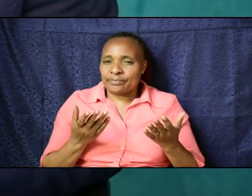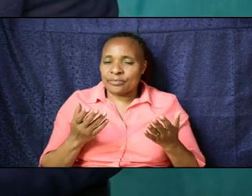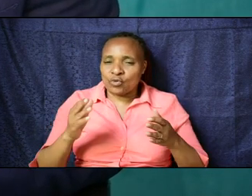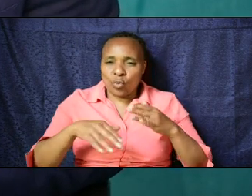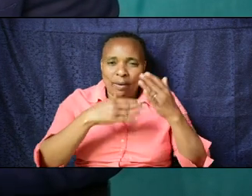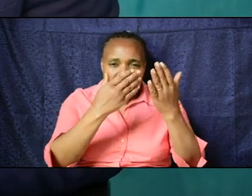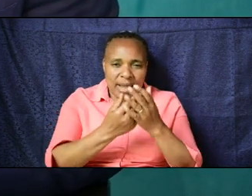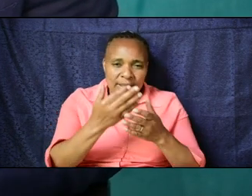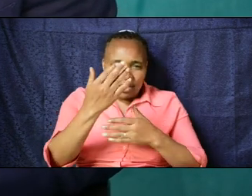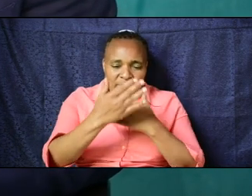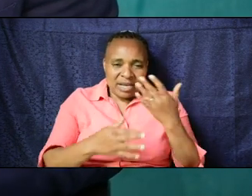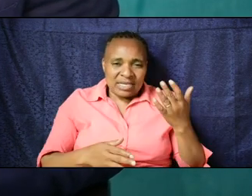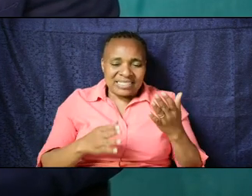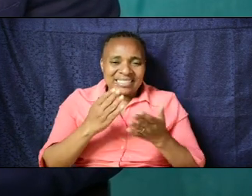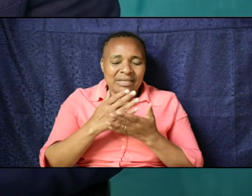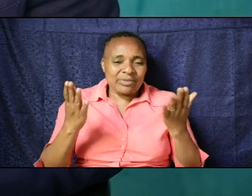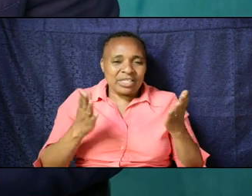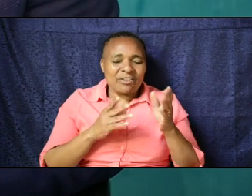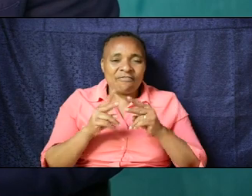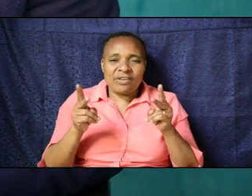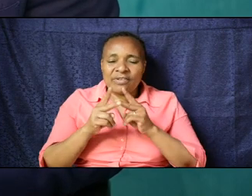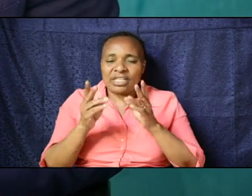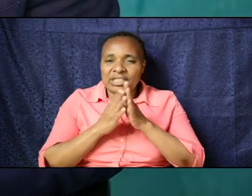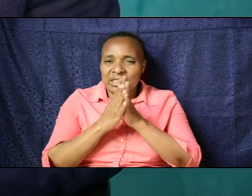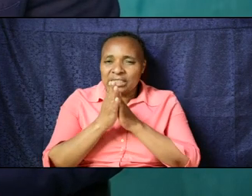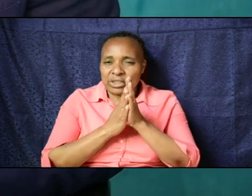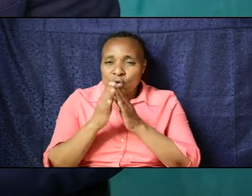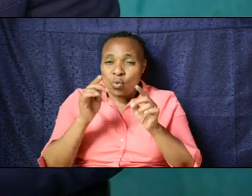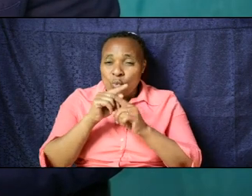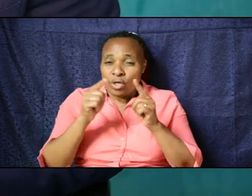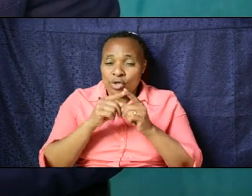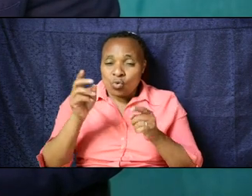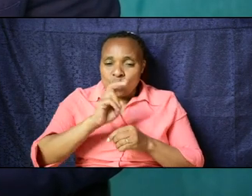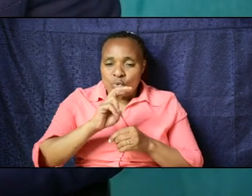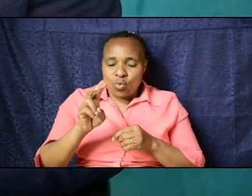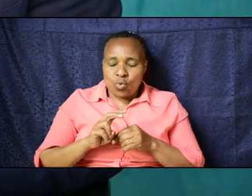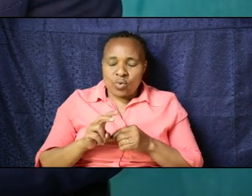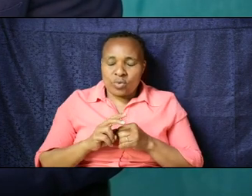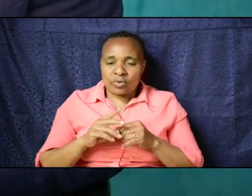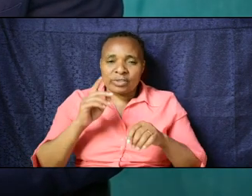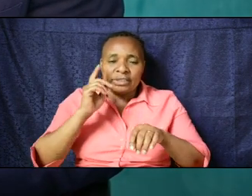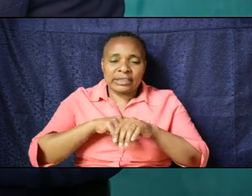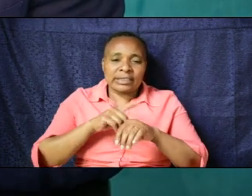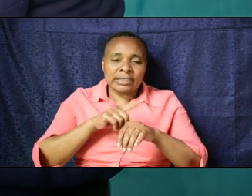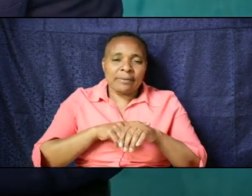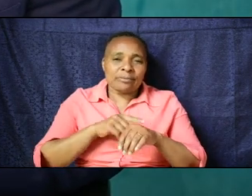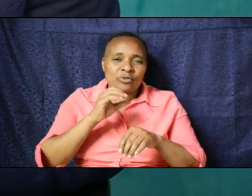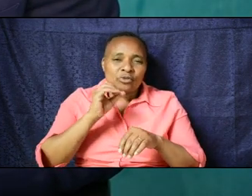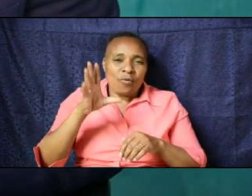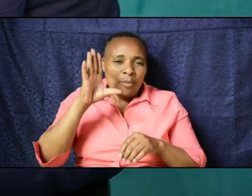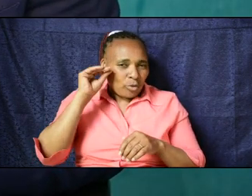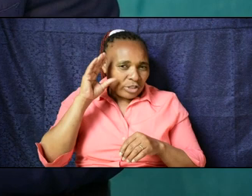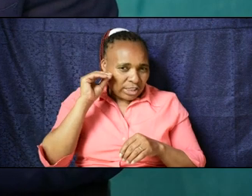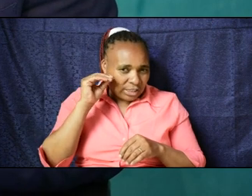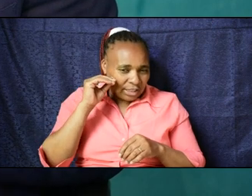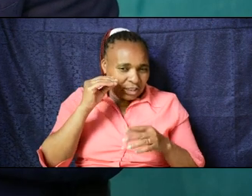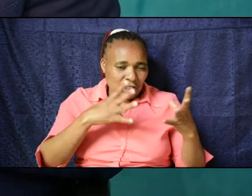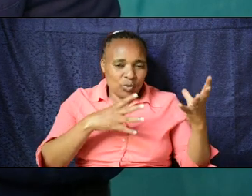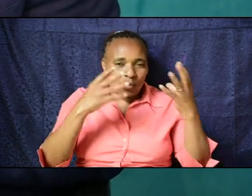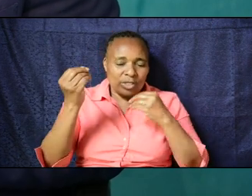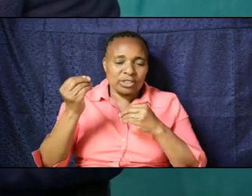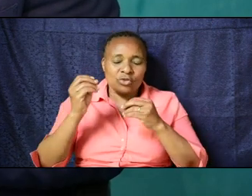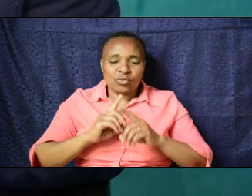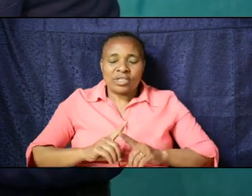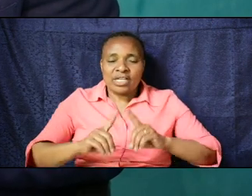apply the blood, something very interesting. And when you look at during the times of Moses, when he went like